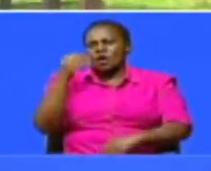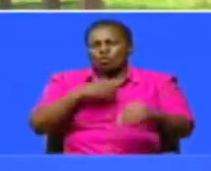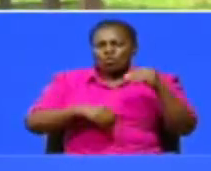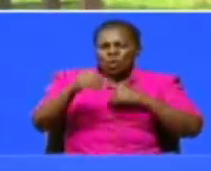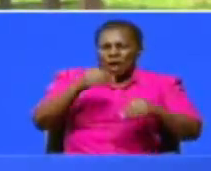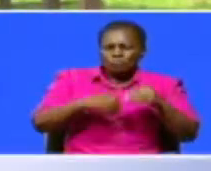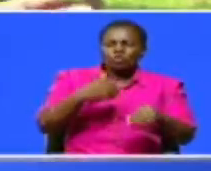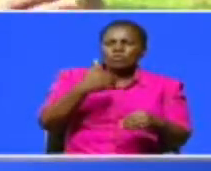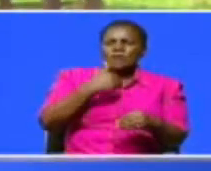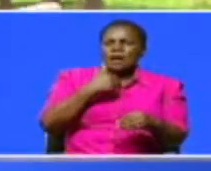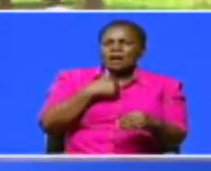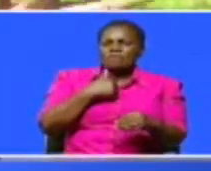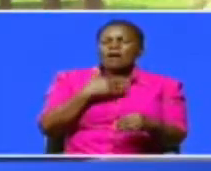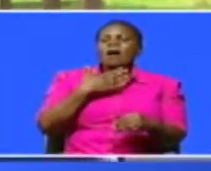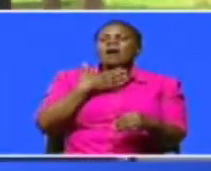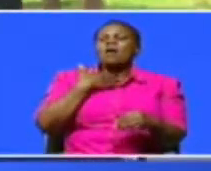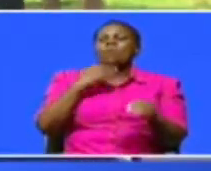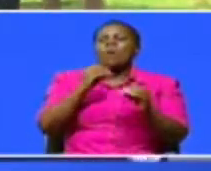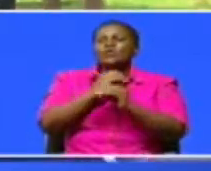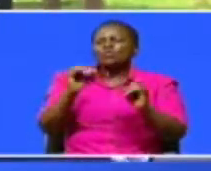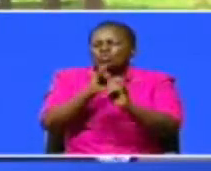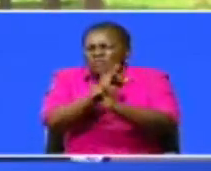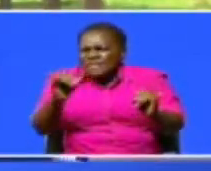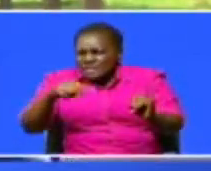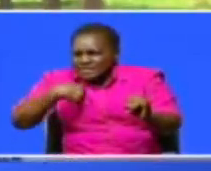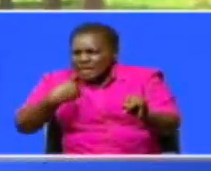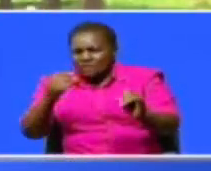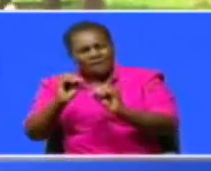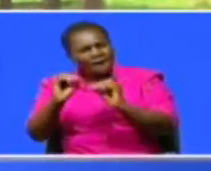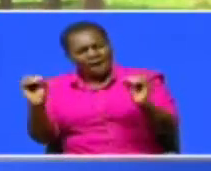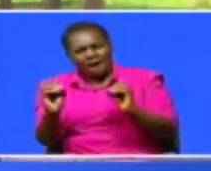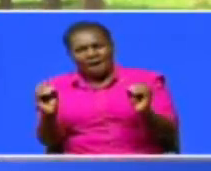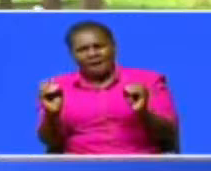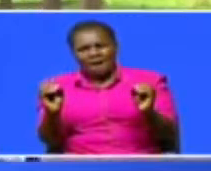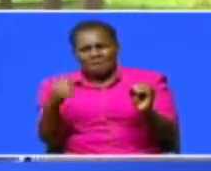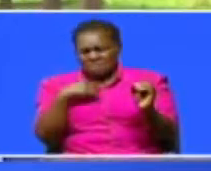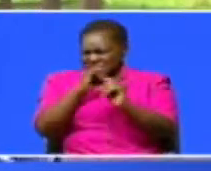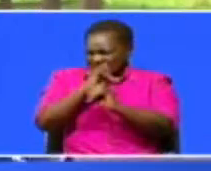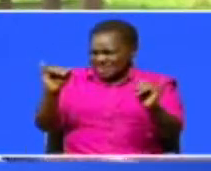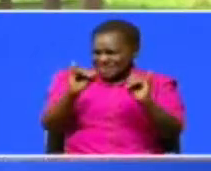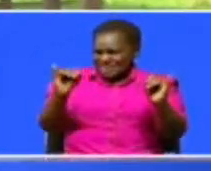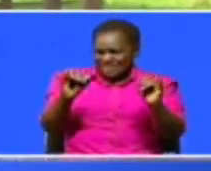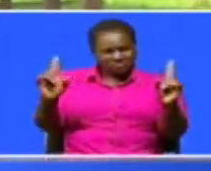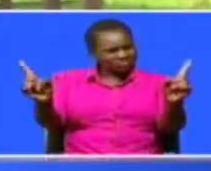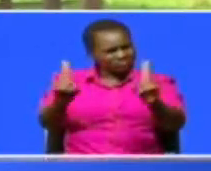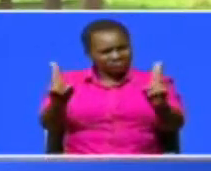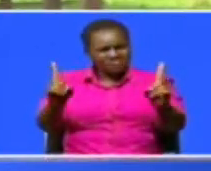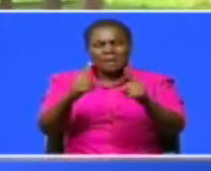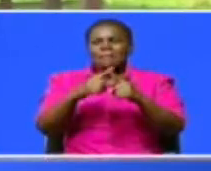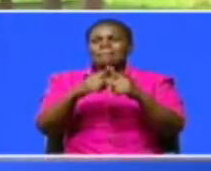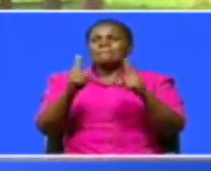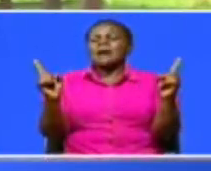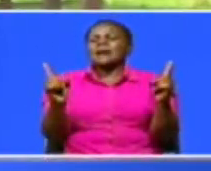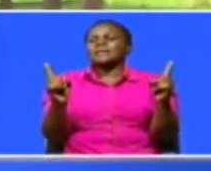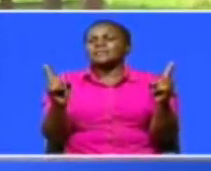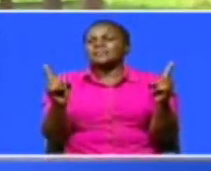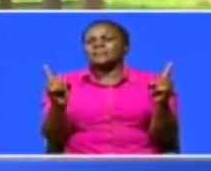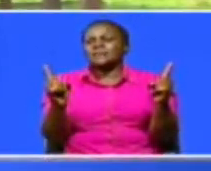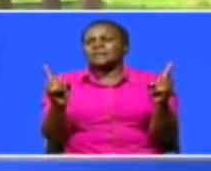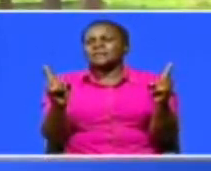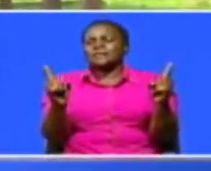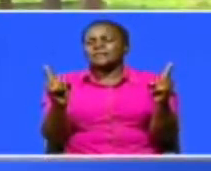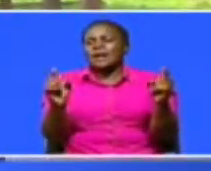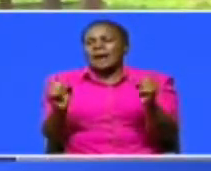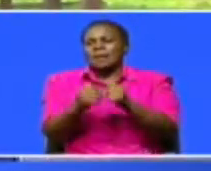before them. I don't want to sanitize myself by saying that, oh, me, I'm clean. But it will